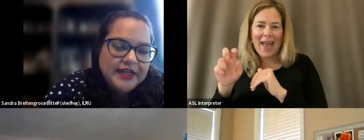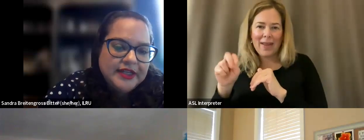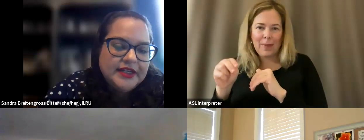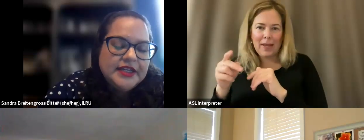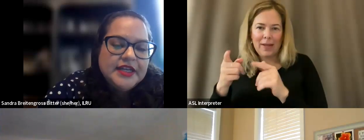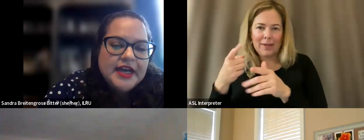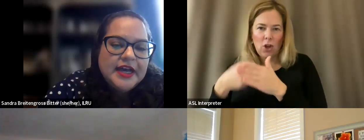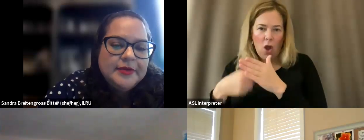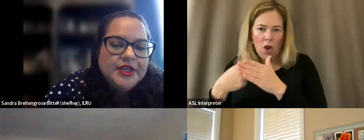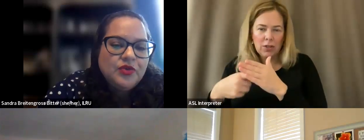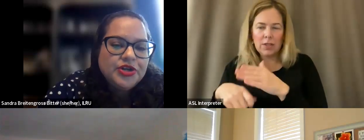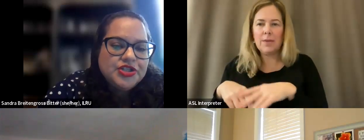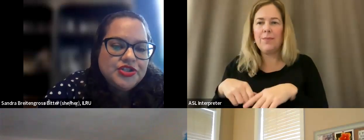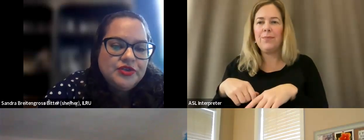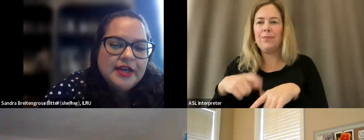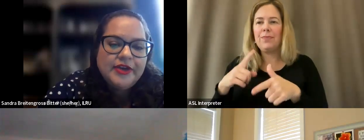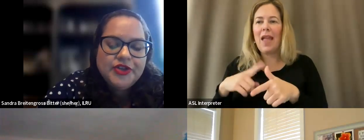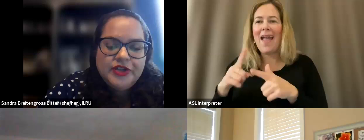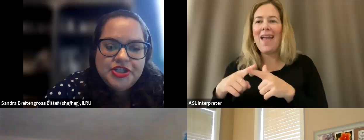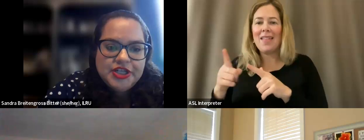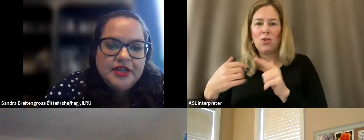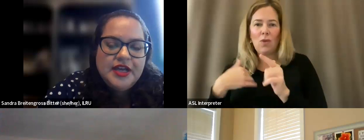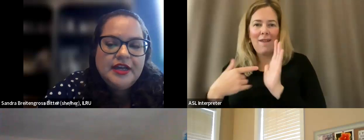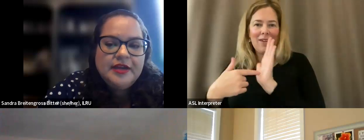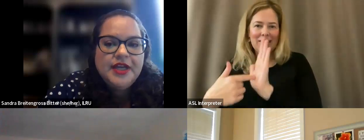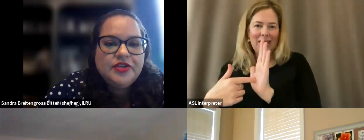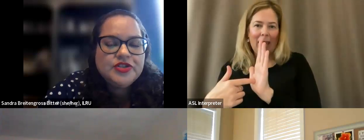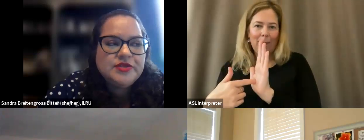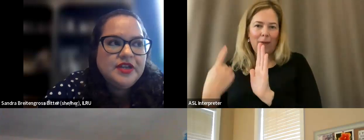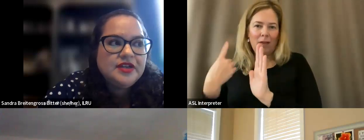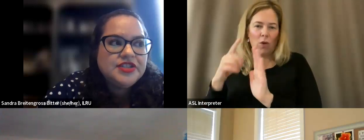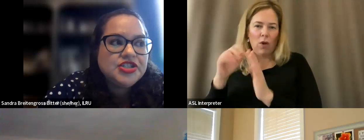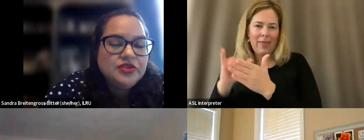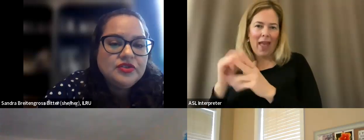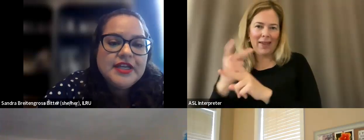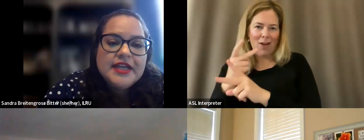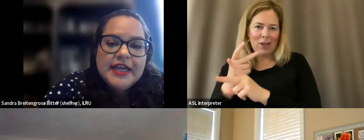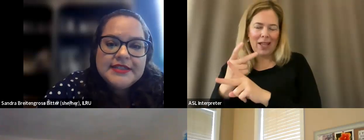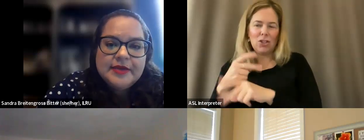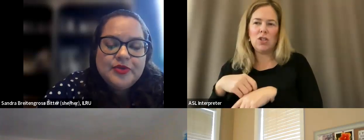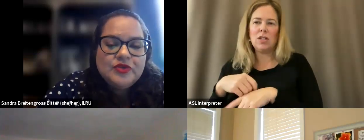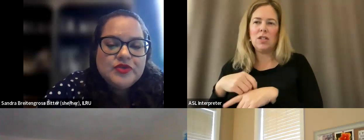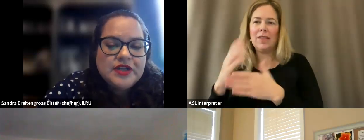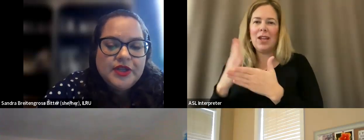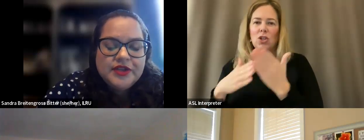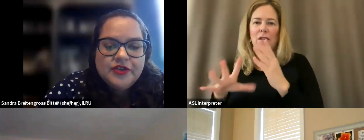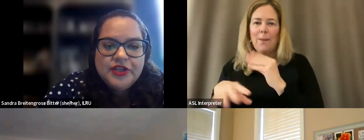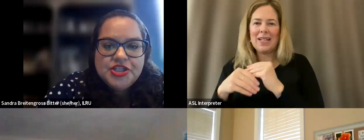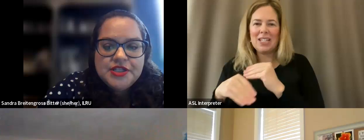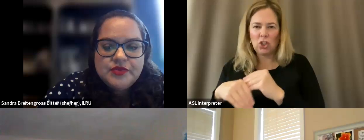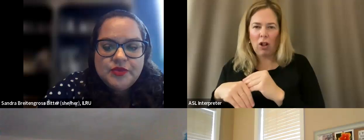it's provided in order to do that calculation. And there's some additional examples